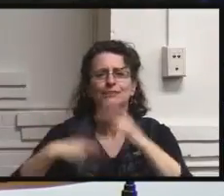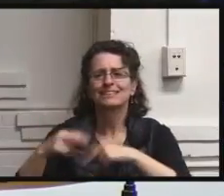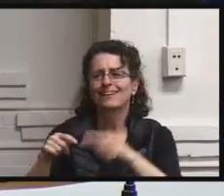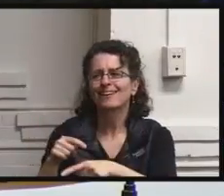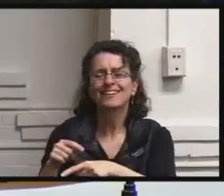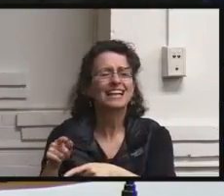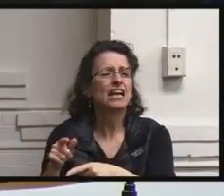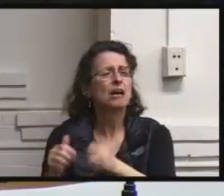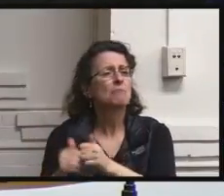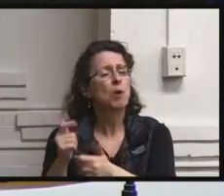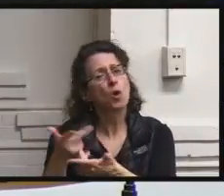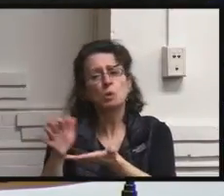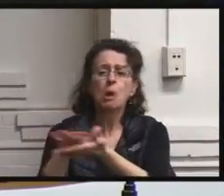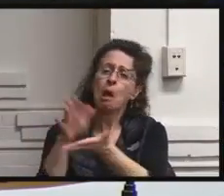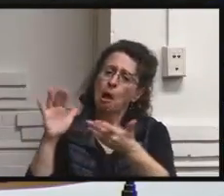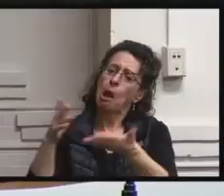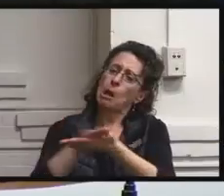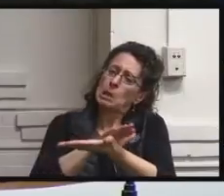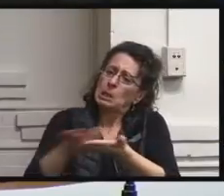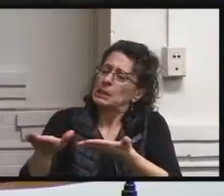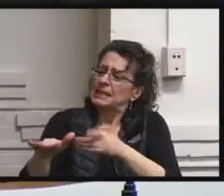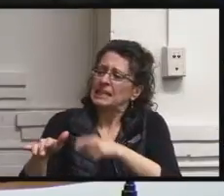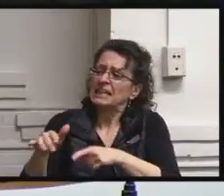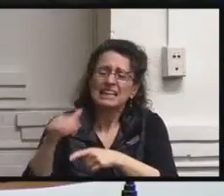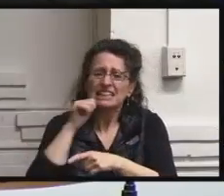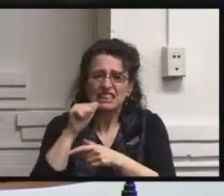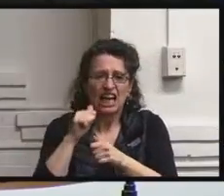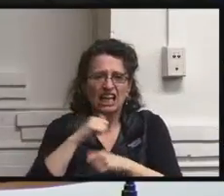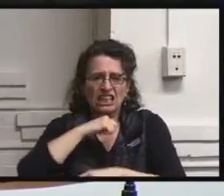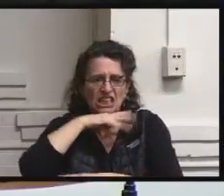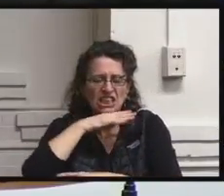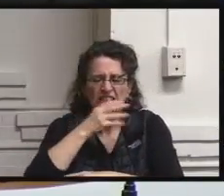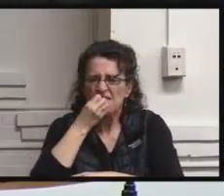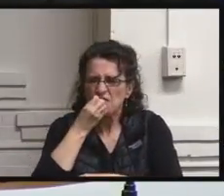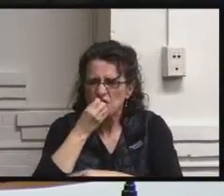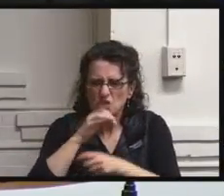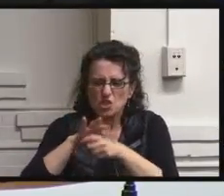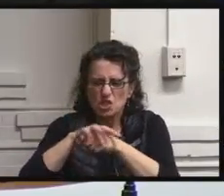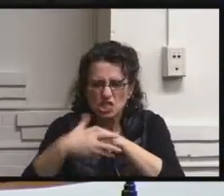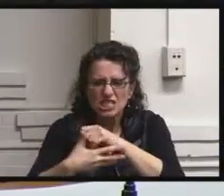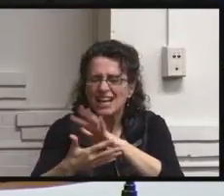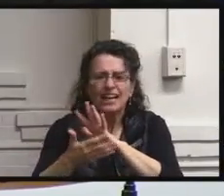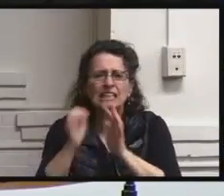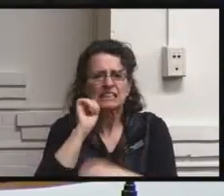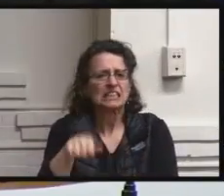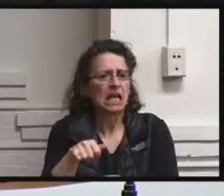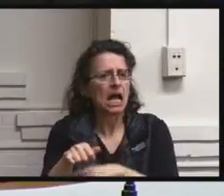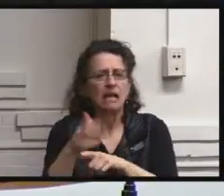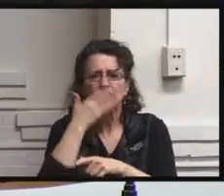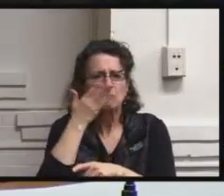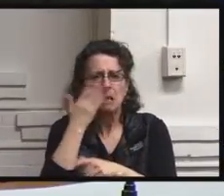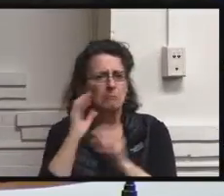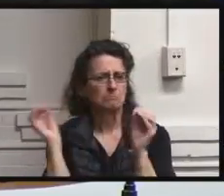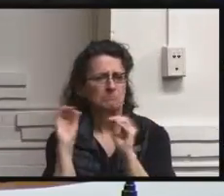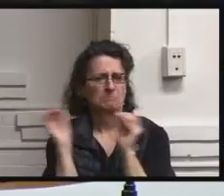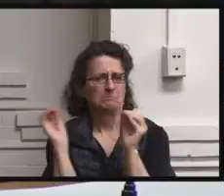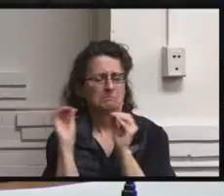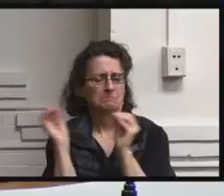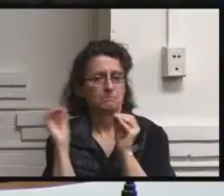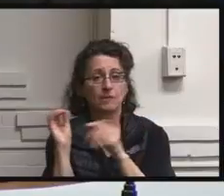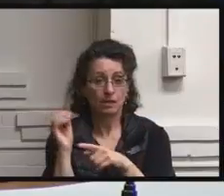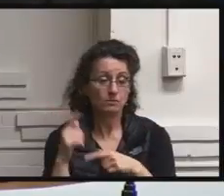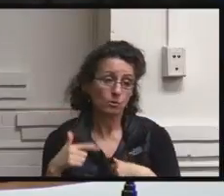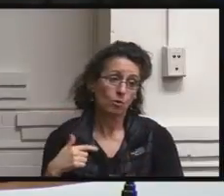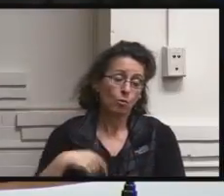as putrescibles, which are materials that can rot and smell and create that health hazard. So we do think that this